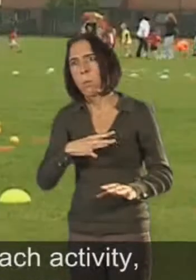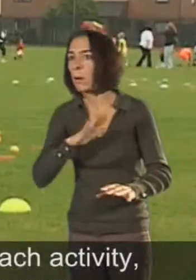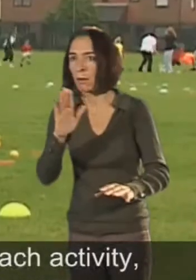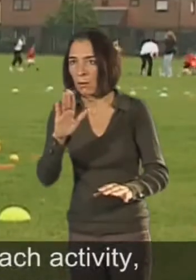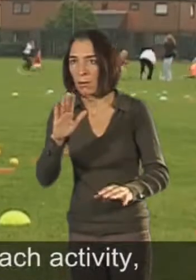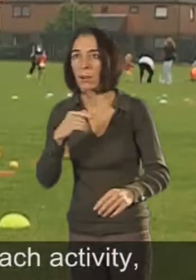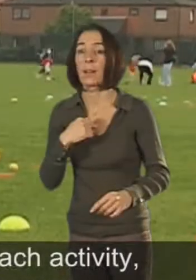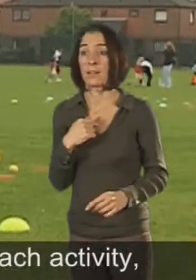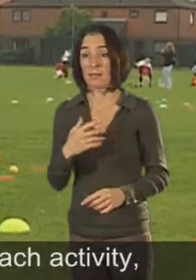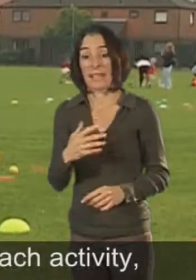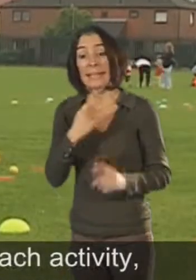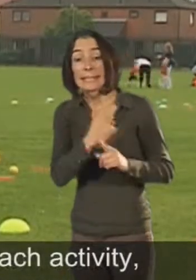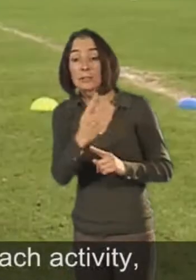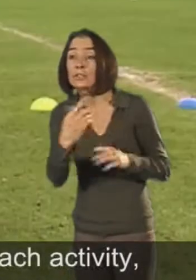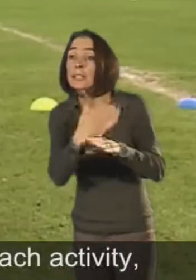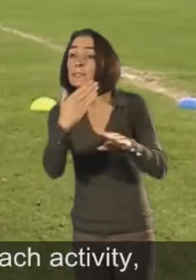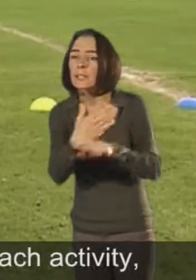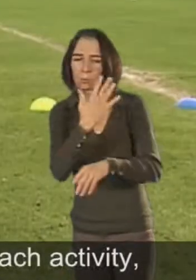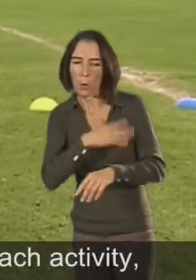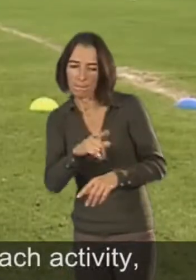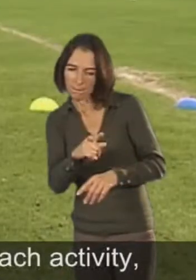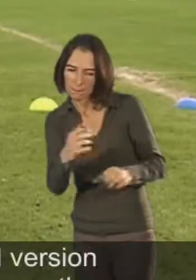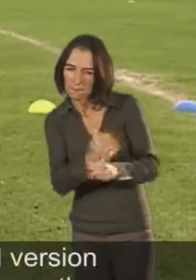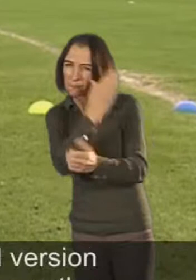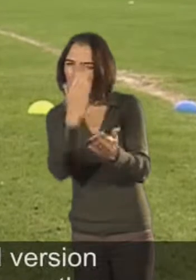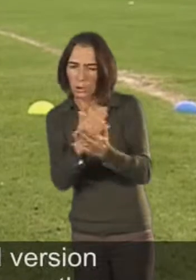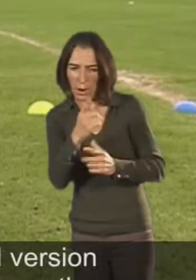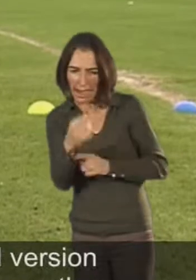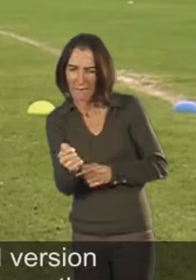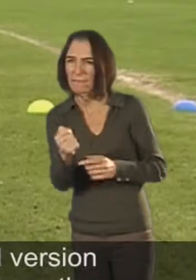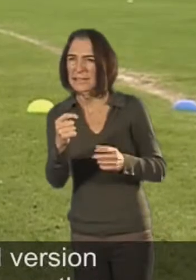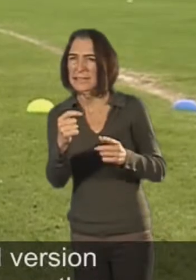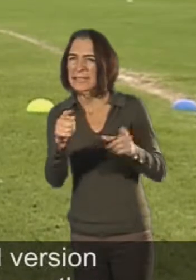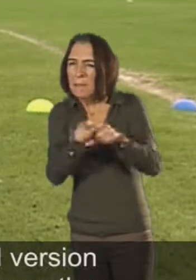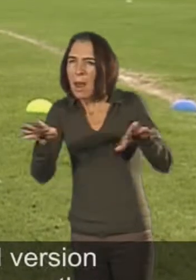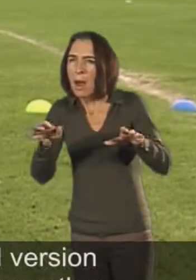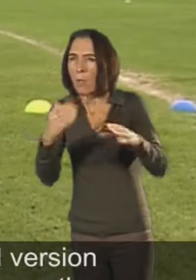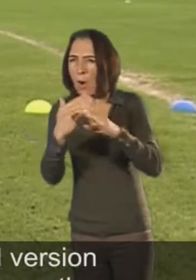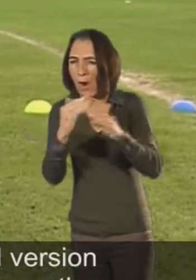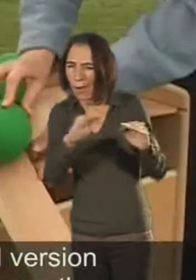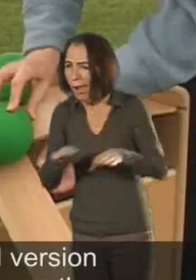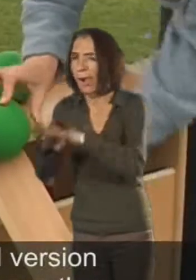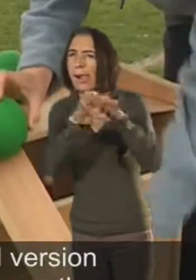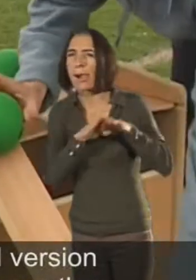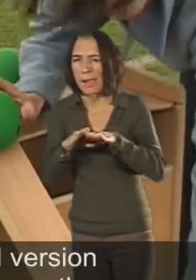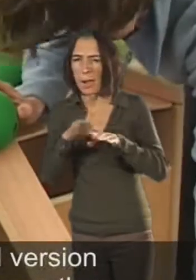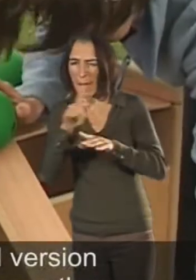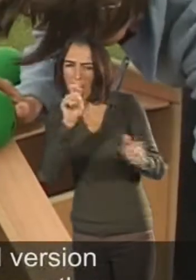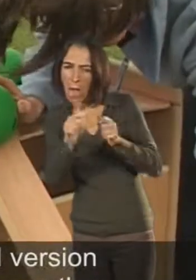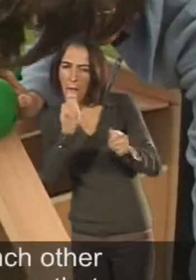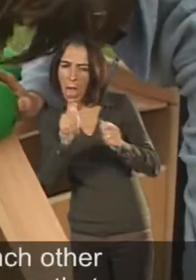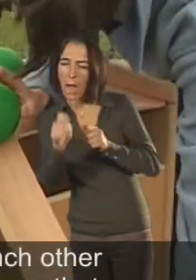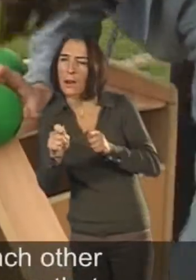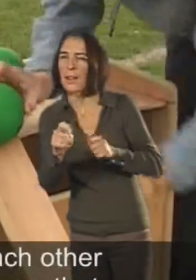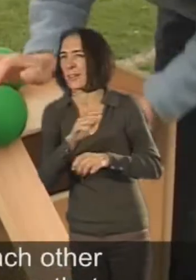other. At each activity, I wanted as far as possible to make sure that Jake was doing a differentiated version of what everybody else was doing. So